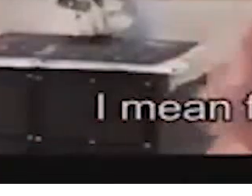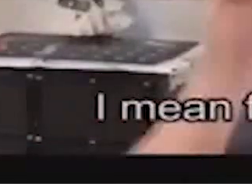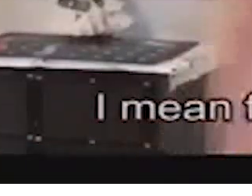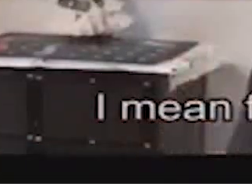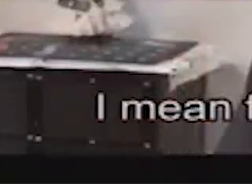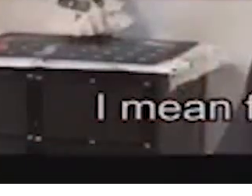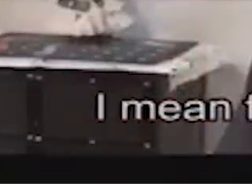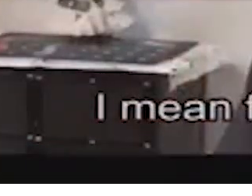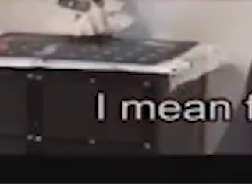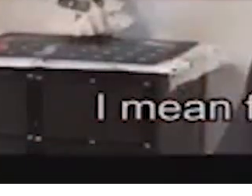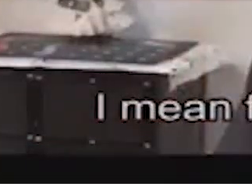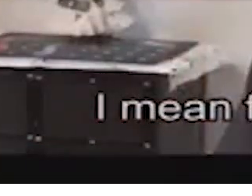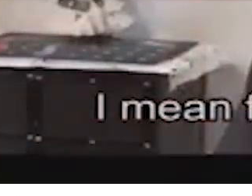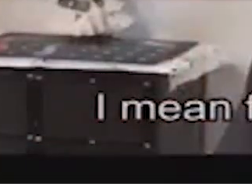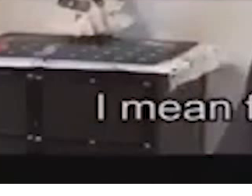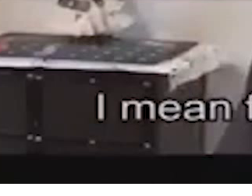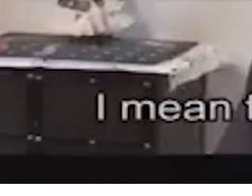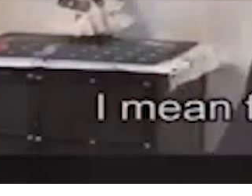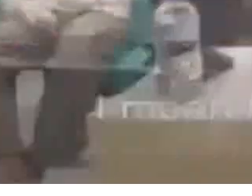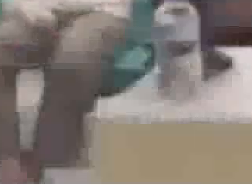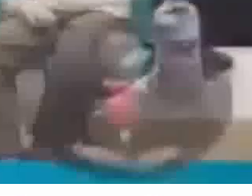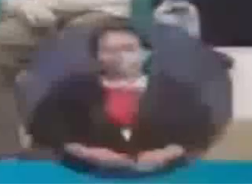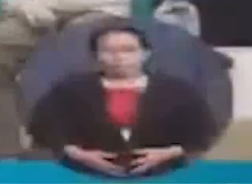loud. Wala sa Biblia